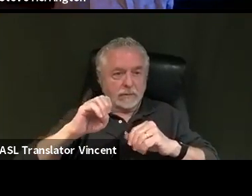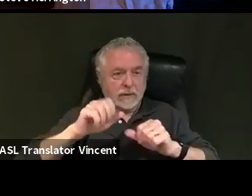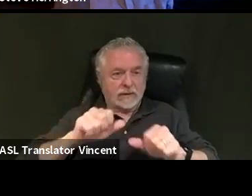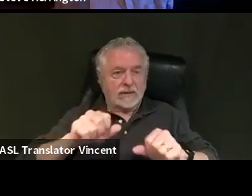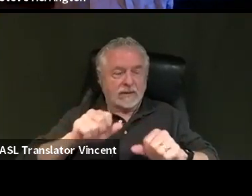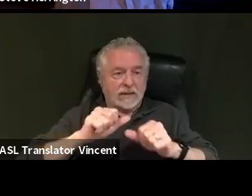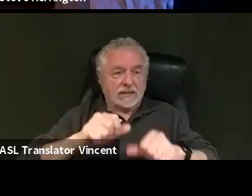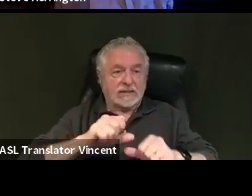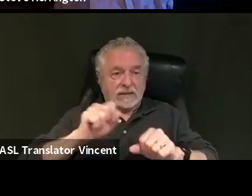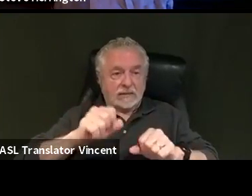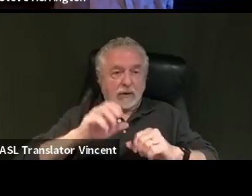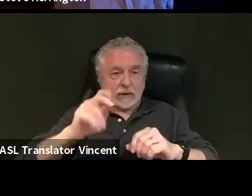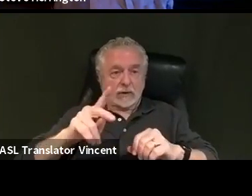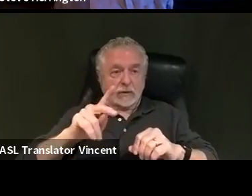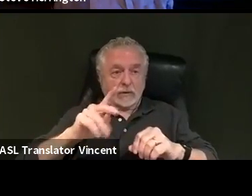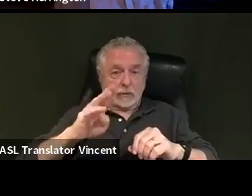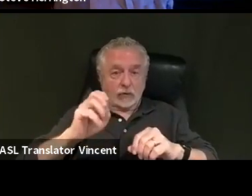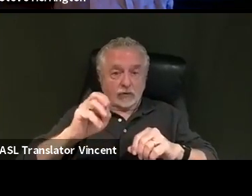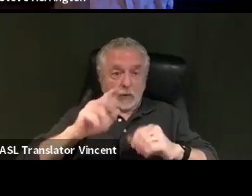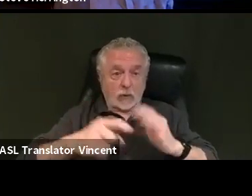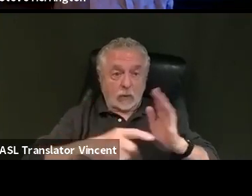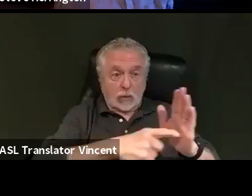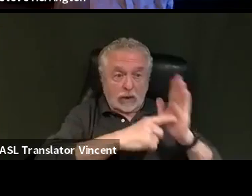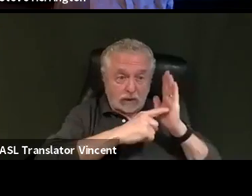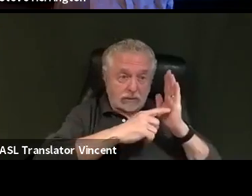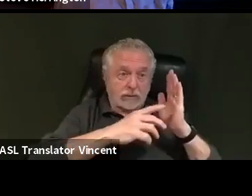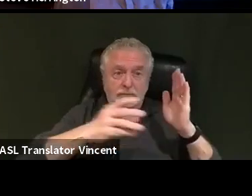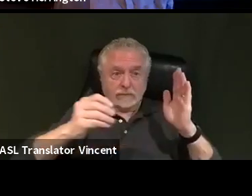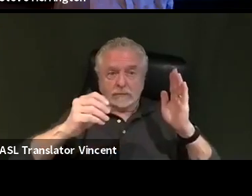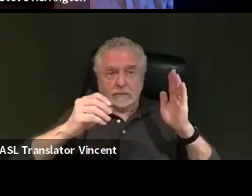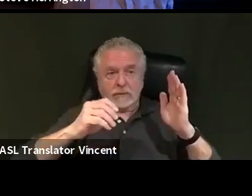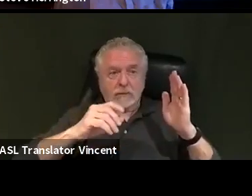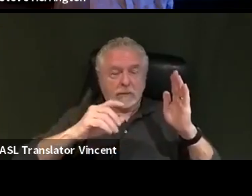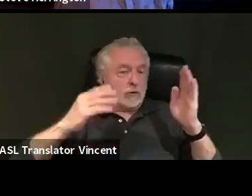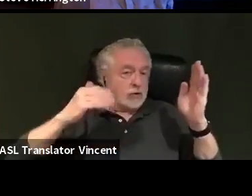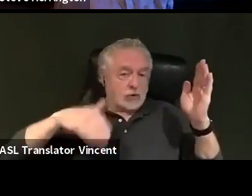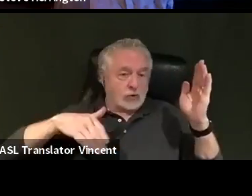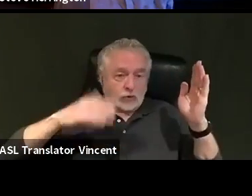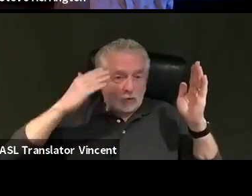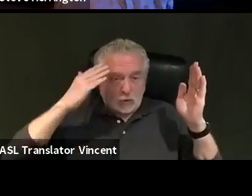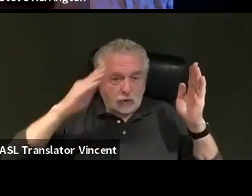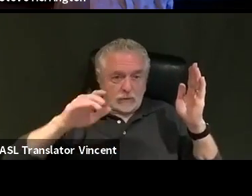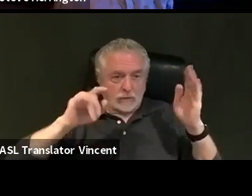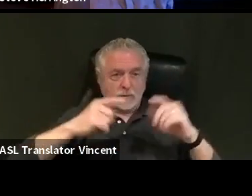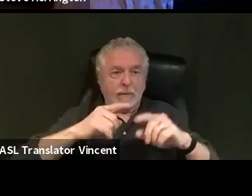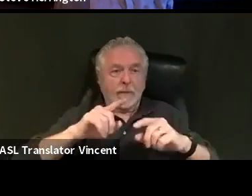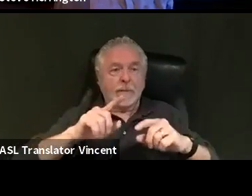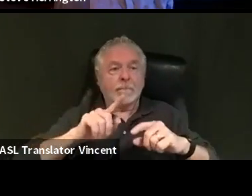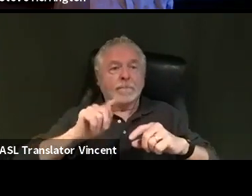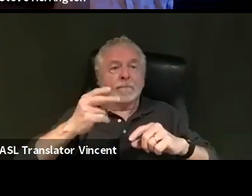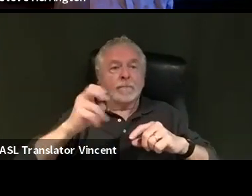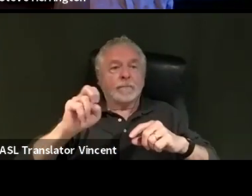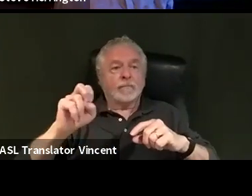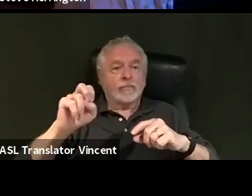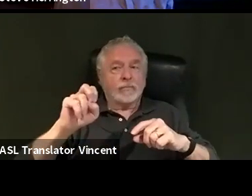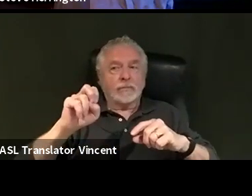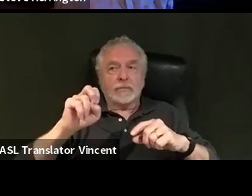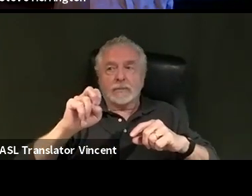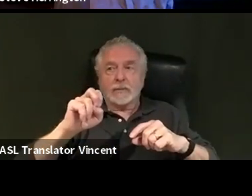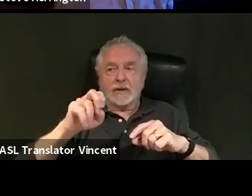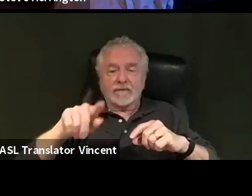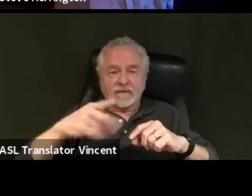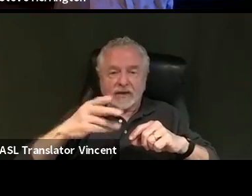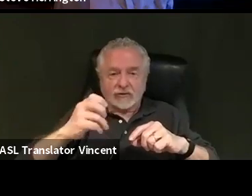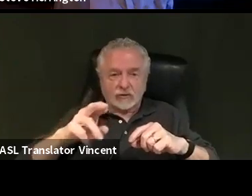system. So the big question is, okay, is a booster going to be required? And jury's out. We don't know at this point. The